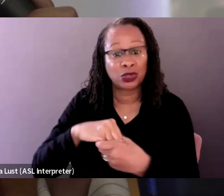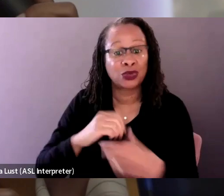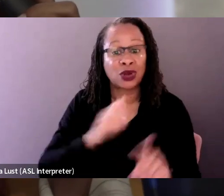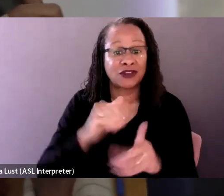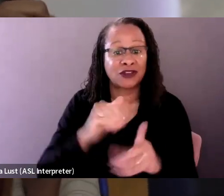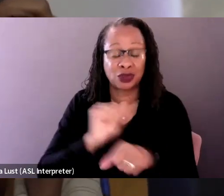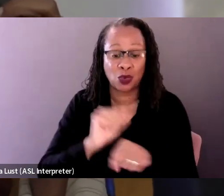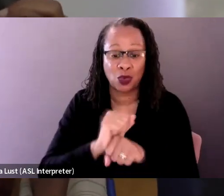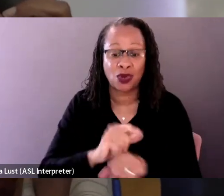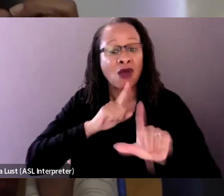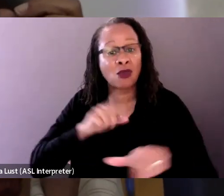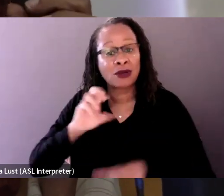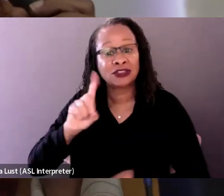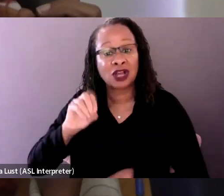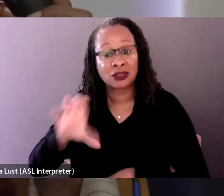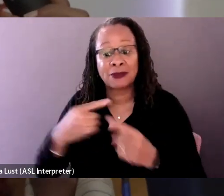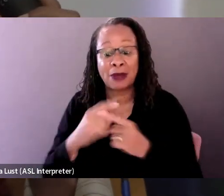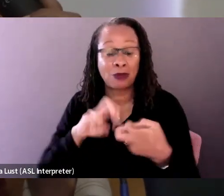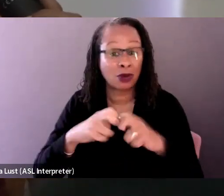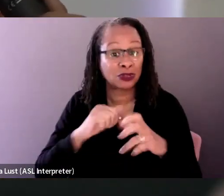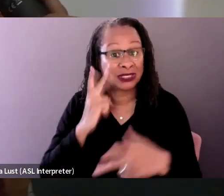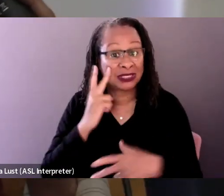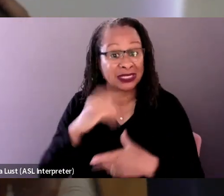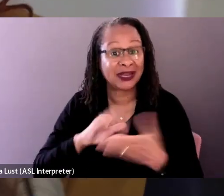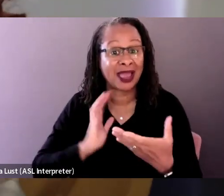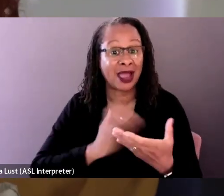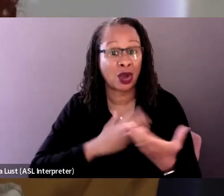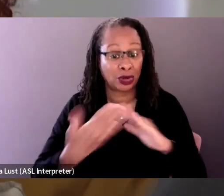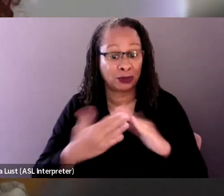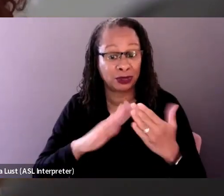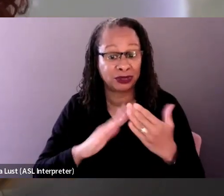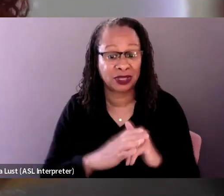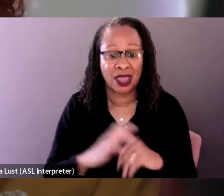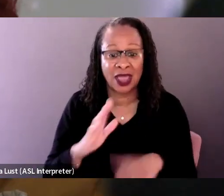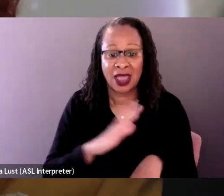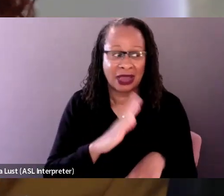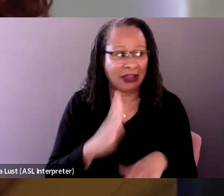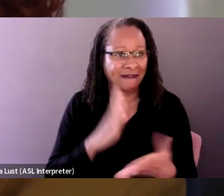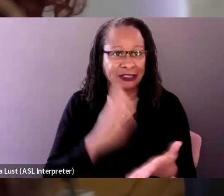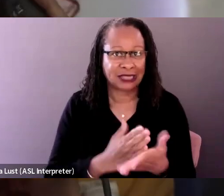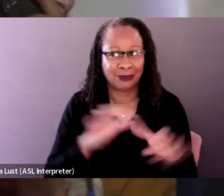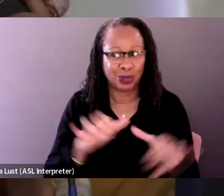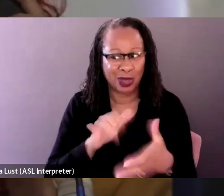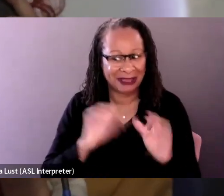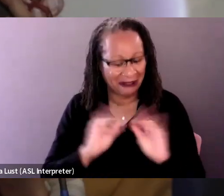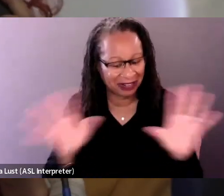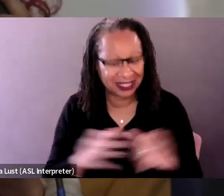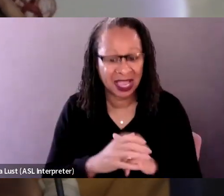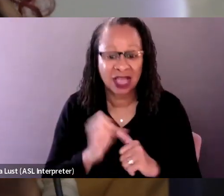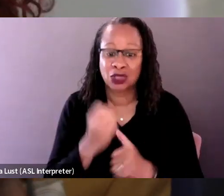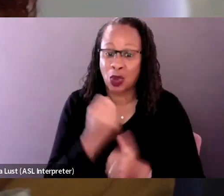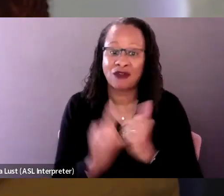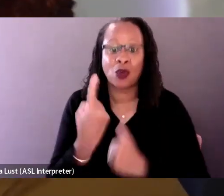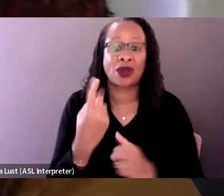about issues within our community. And apparently, I never stopped doing that. And so everyone's alumni of Bayback.